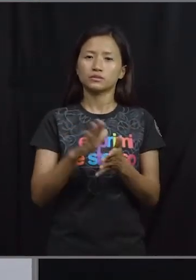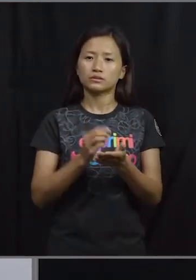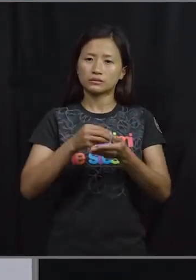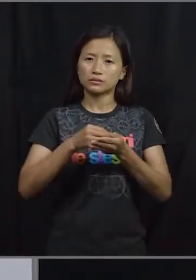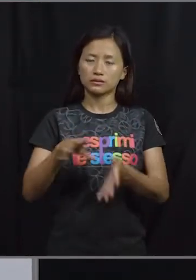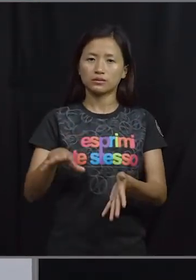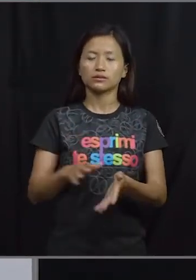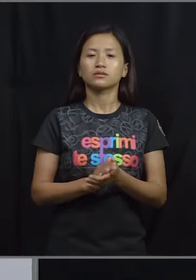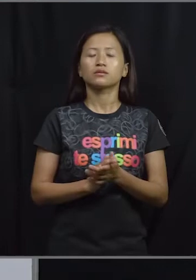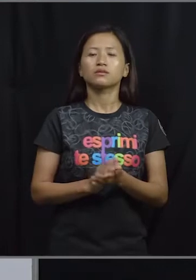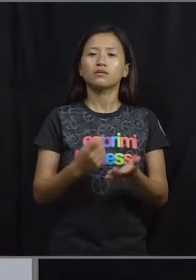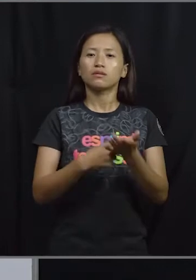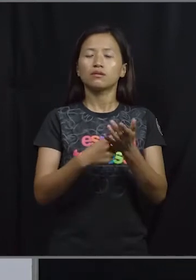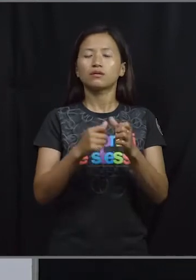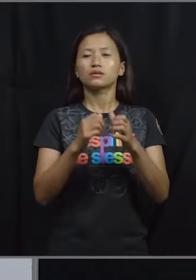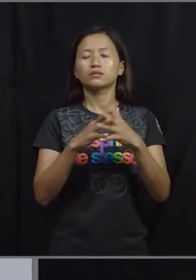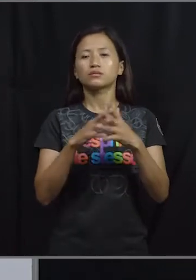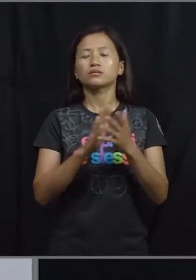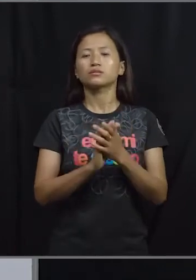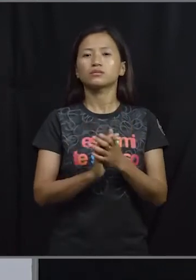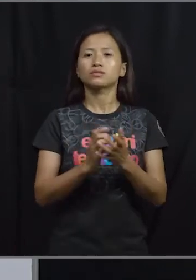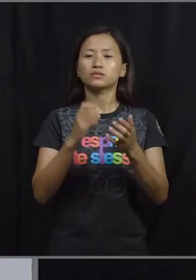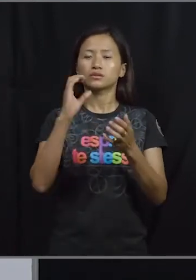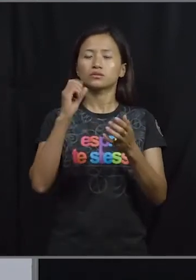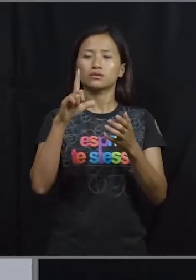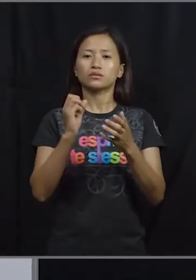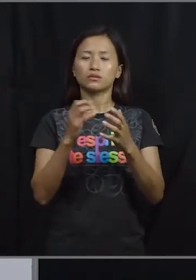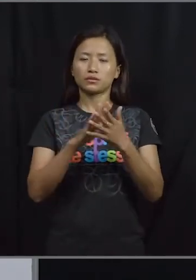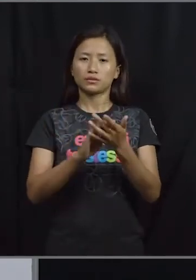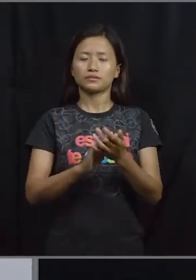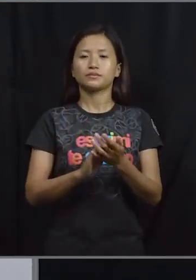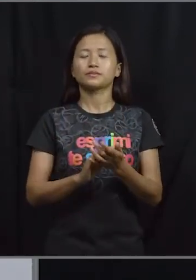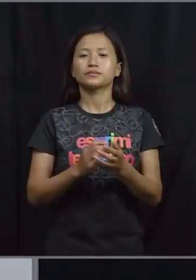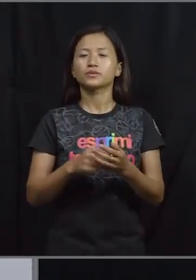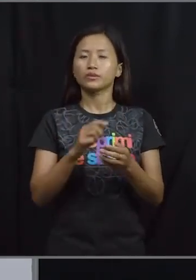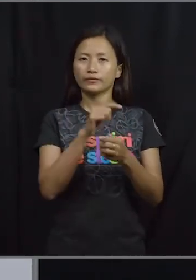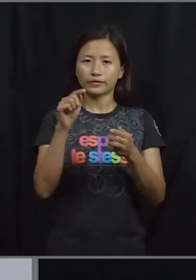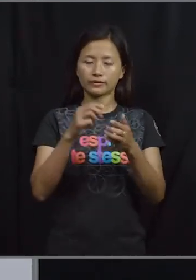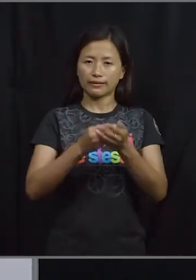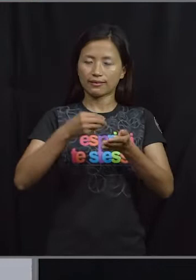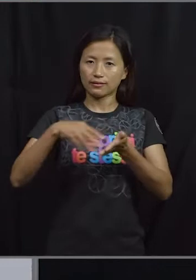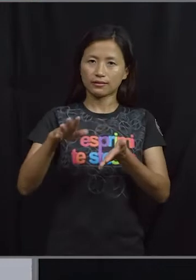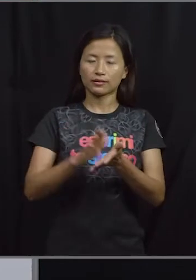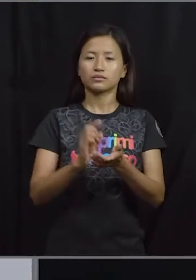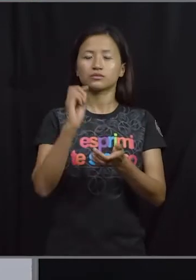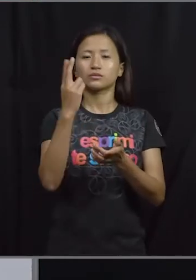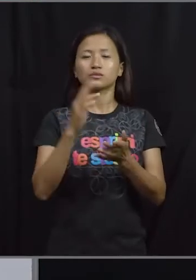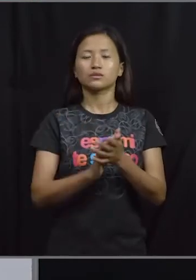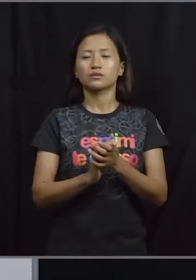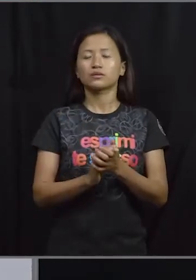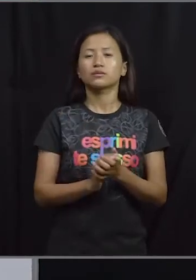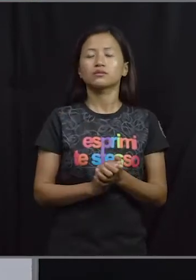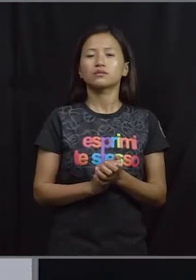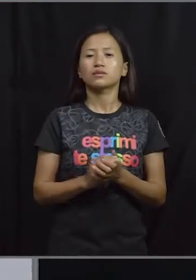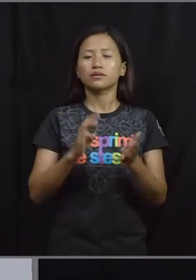delete this row and column. So we get only 2. That is the minor of this element. And then